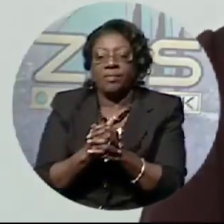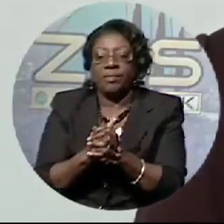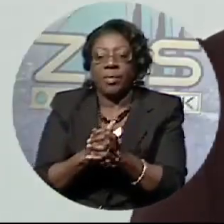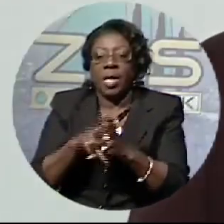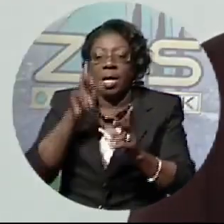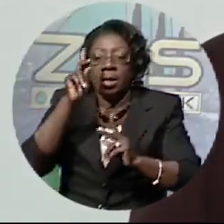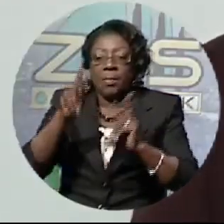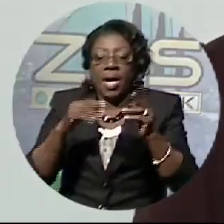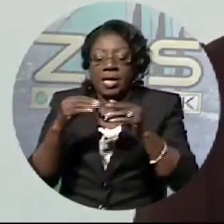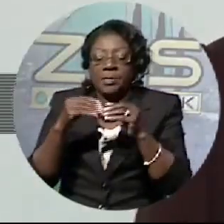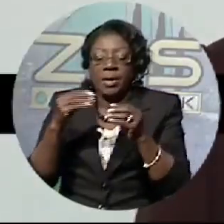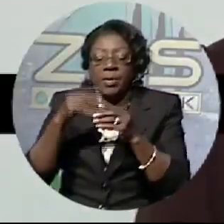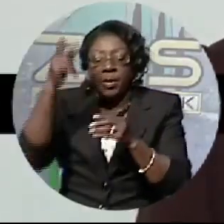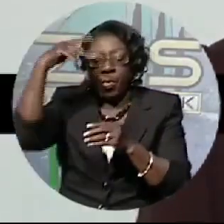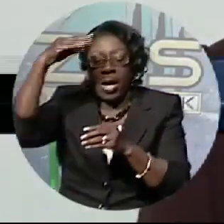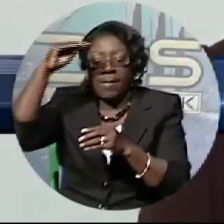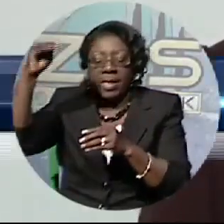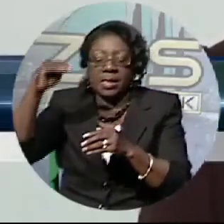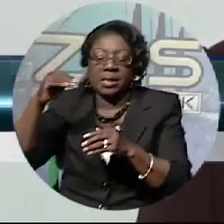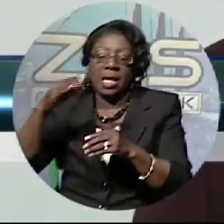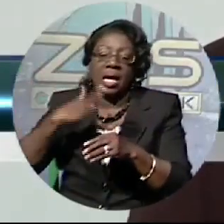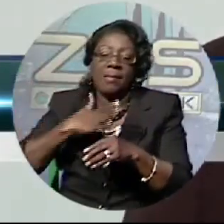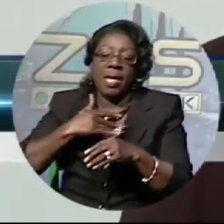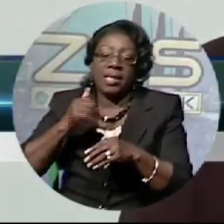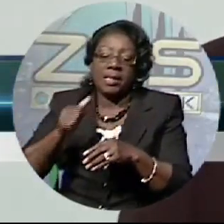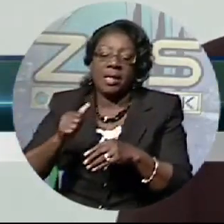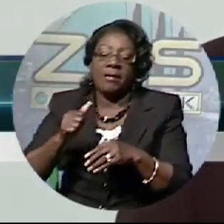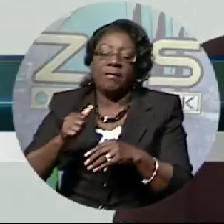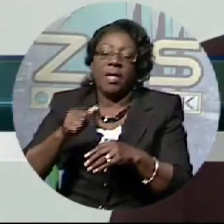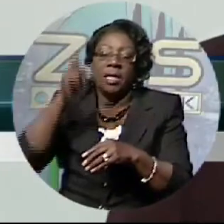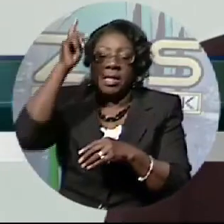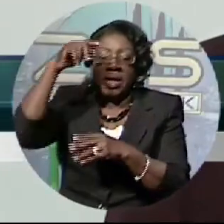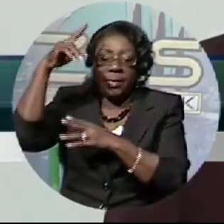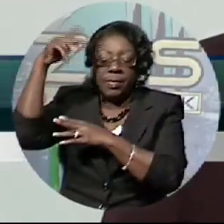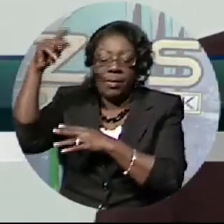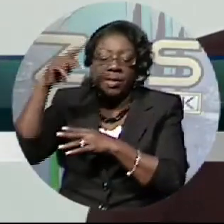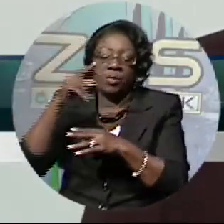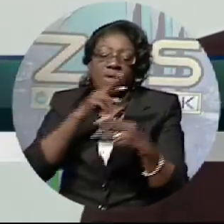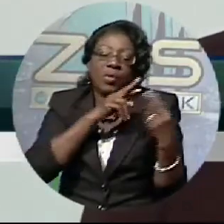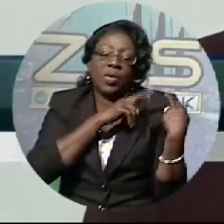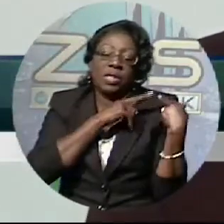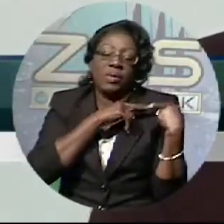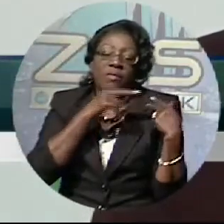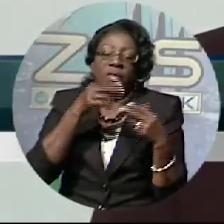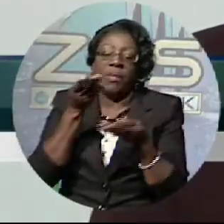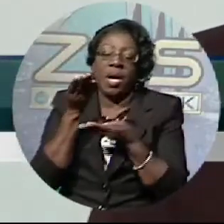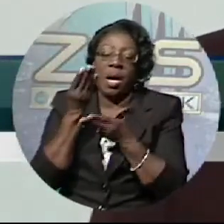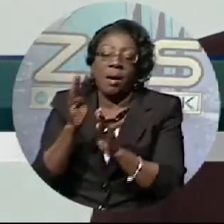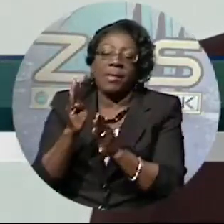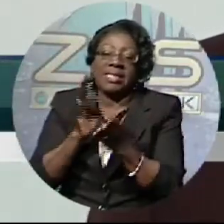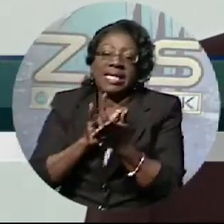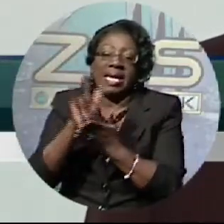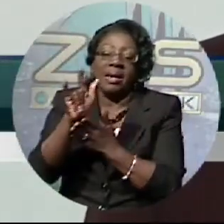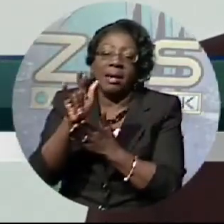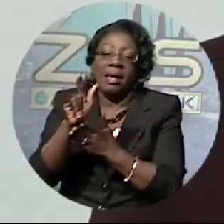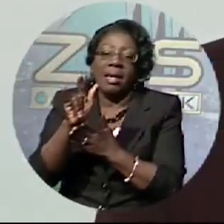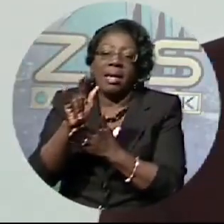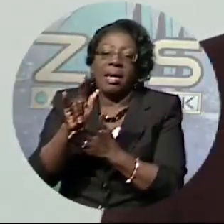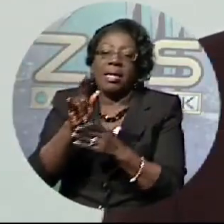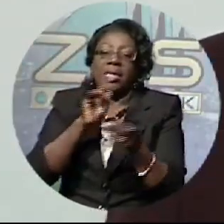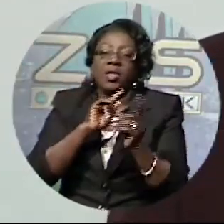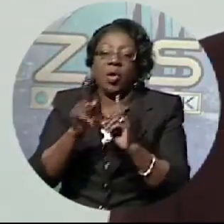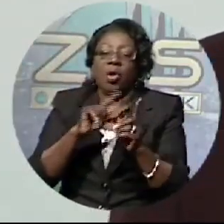Pilots met with the Prime Minister, myself and the Deputy Prime Minister, the Minister responsible for Bahamasair, on Friday past. And they made a case to